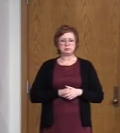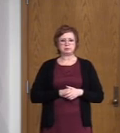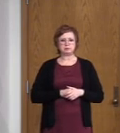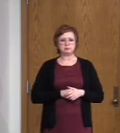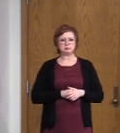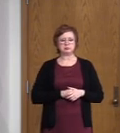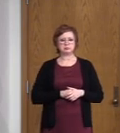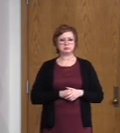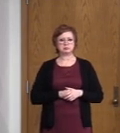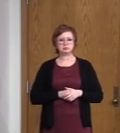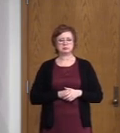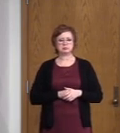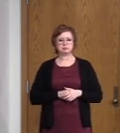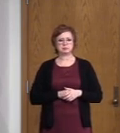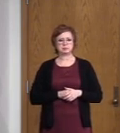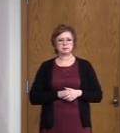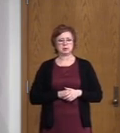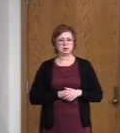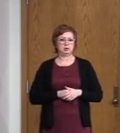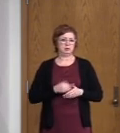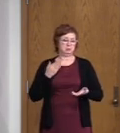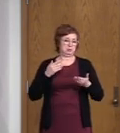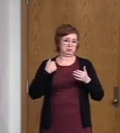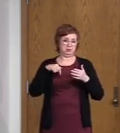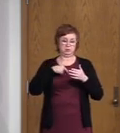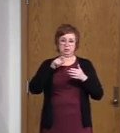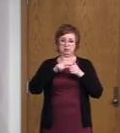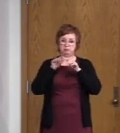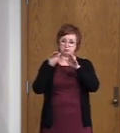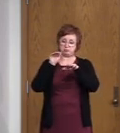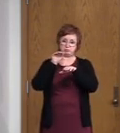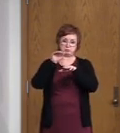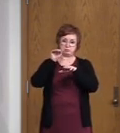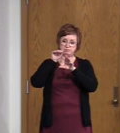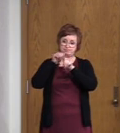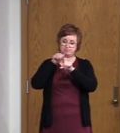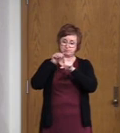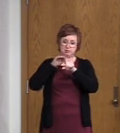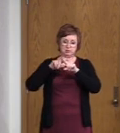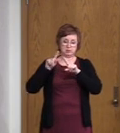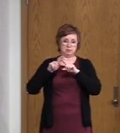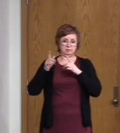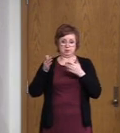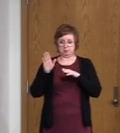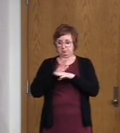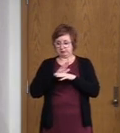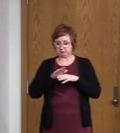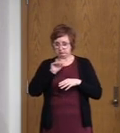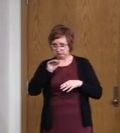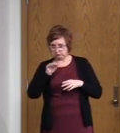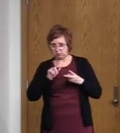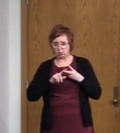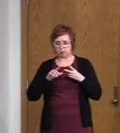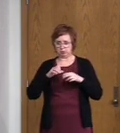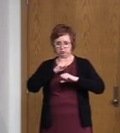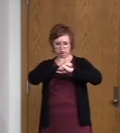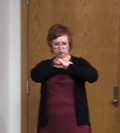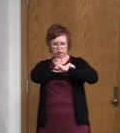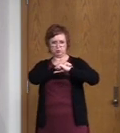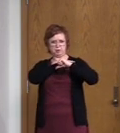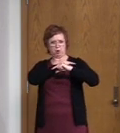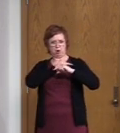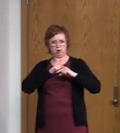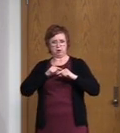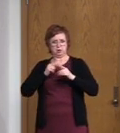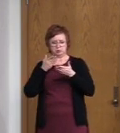businesses or security services or other organizations that we know are willing to help us, because we've had